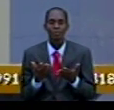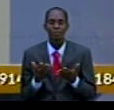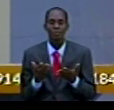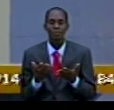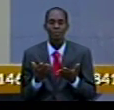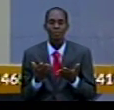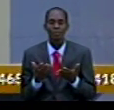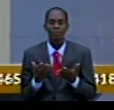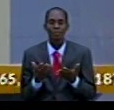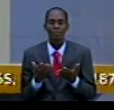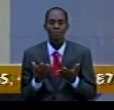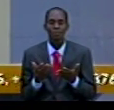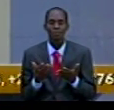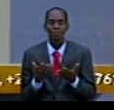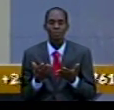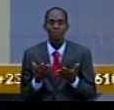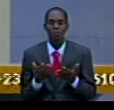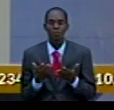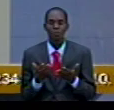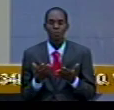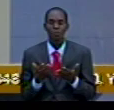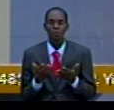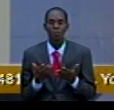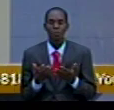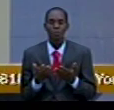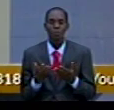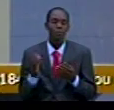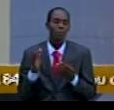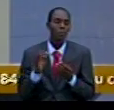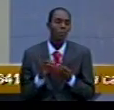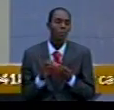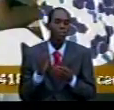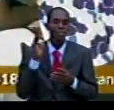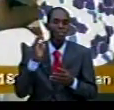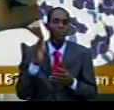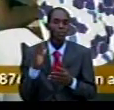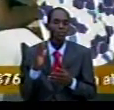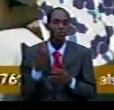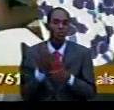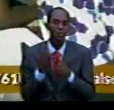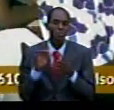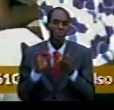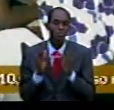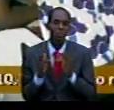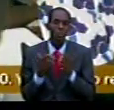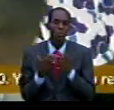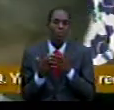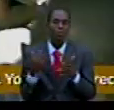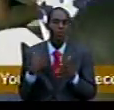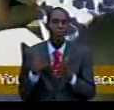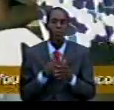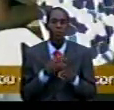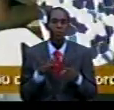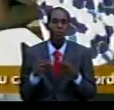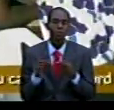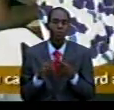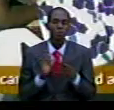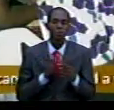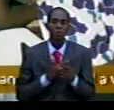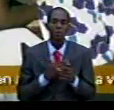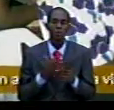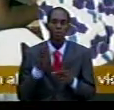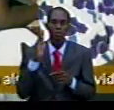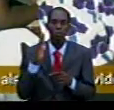Come on great now. Great things still coming up here online. We'll take this one quickly before we go to testimonies from Warri,